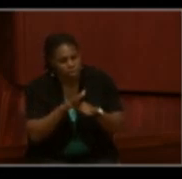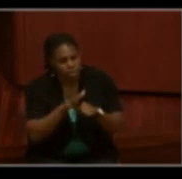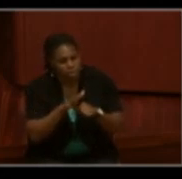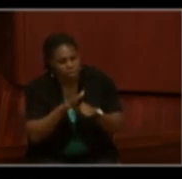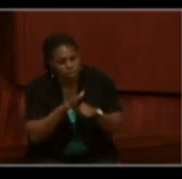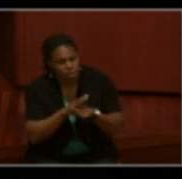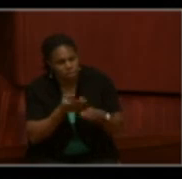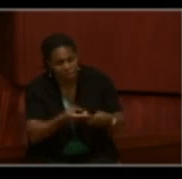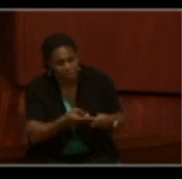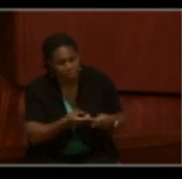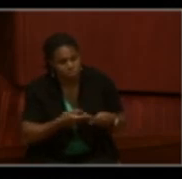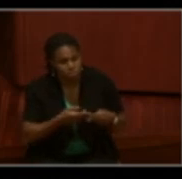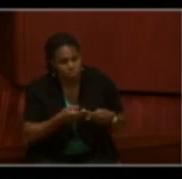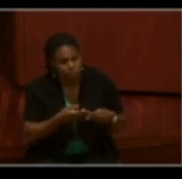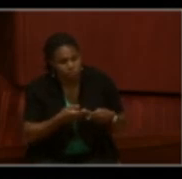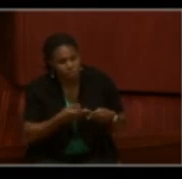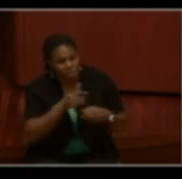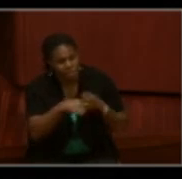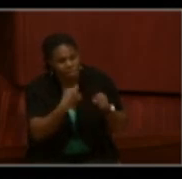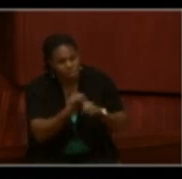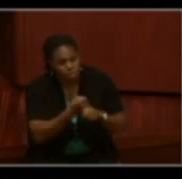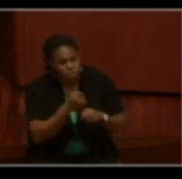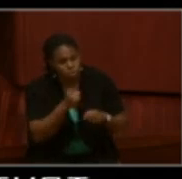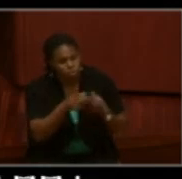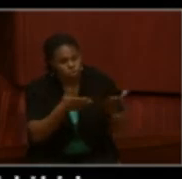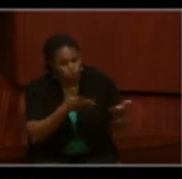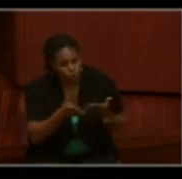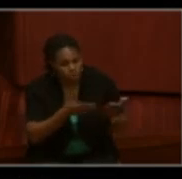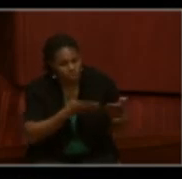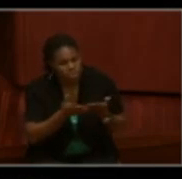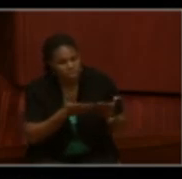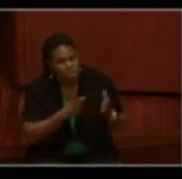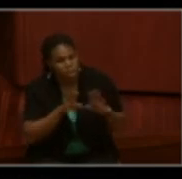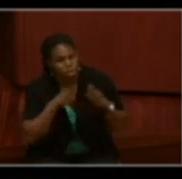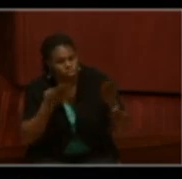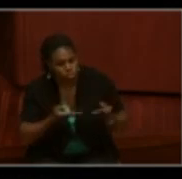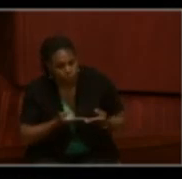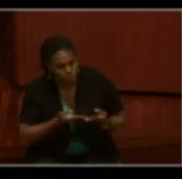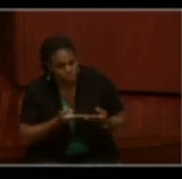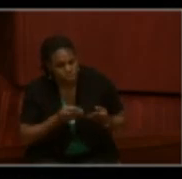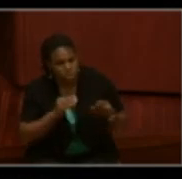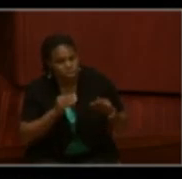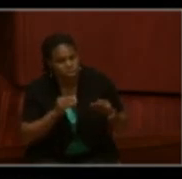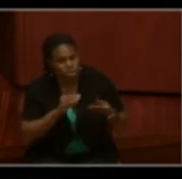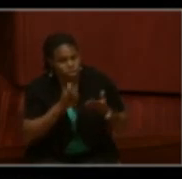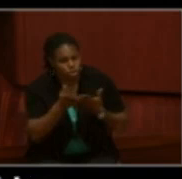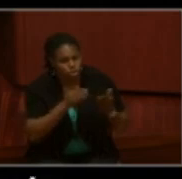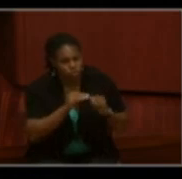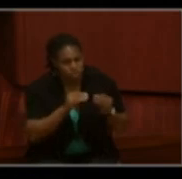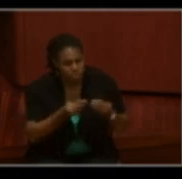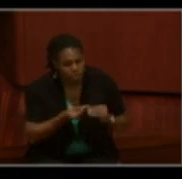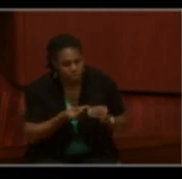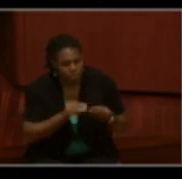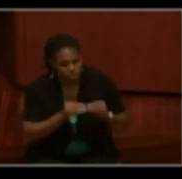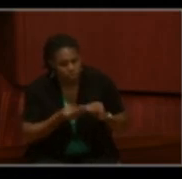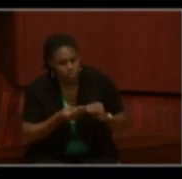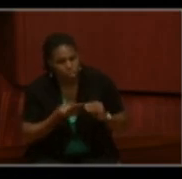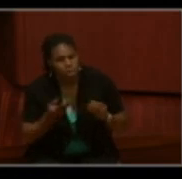in service, service number, branch of service, date and place of